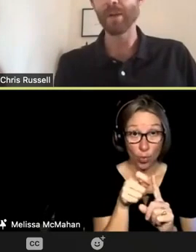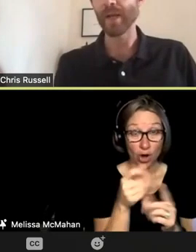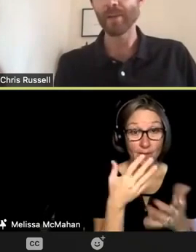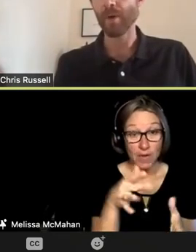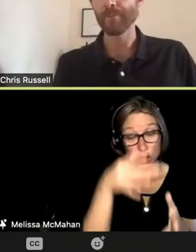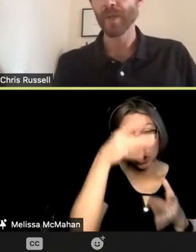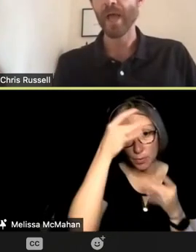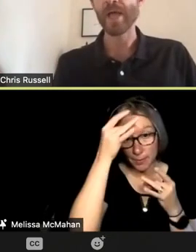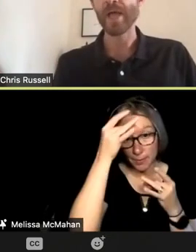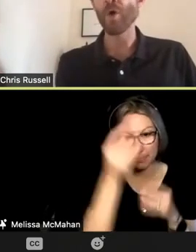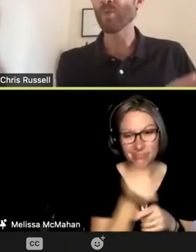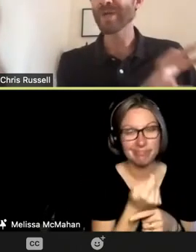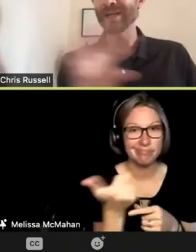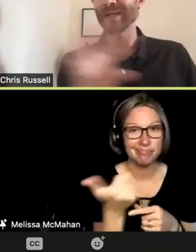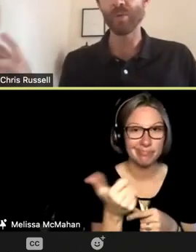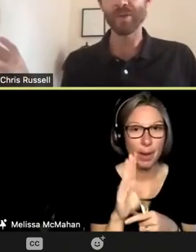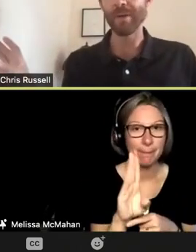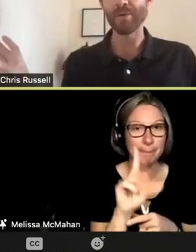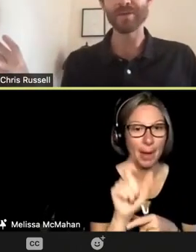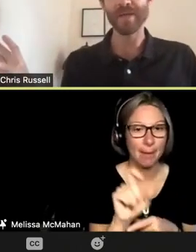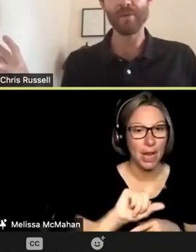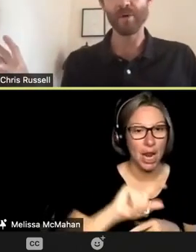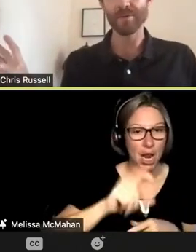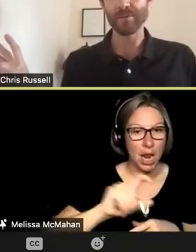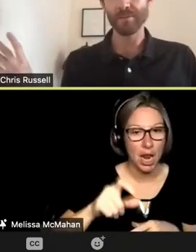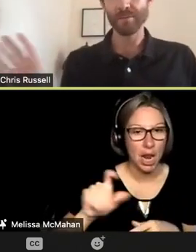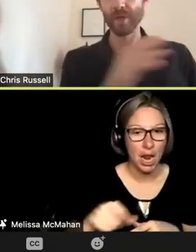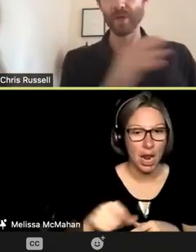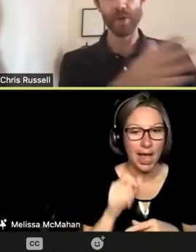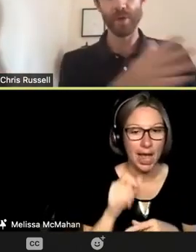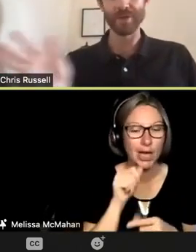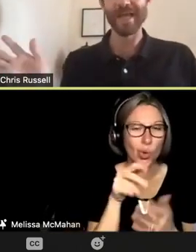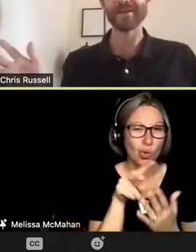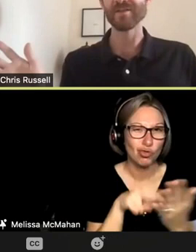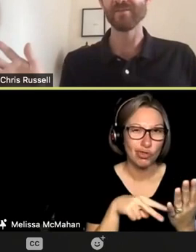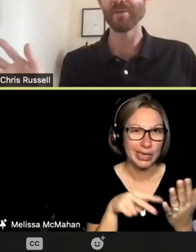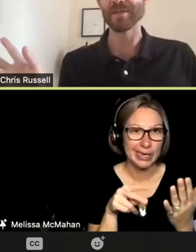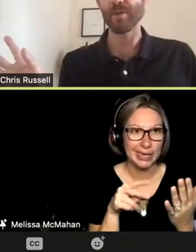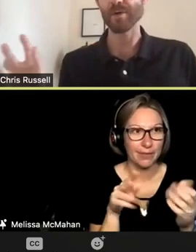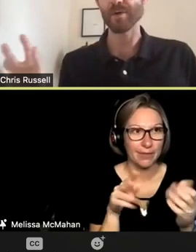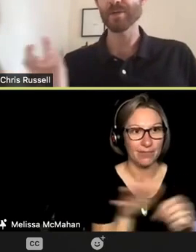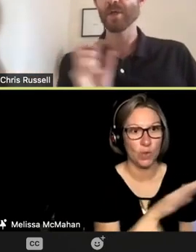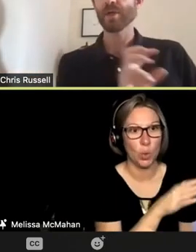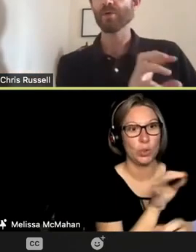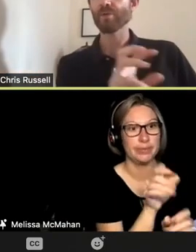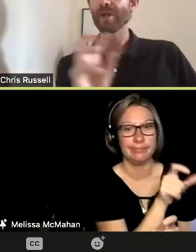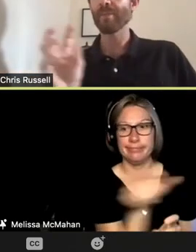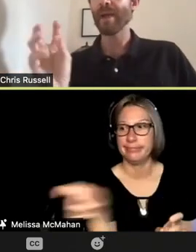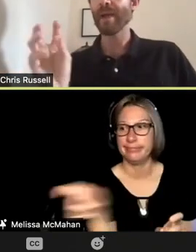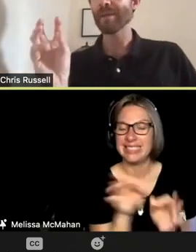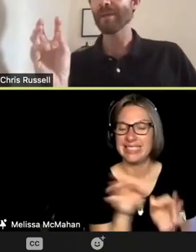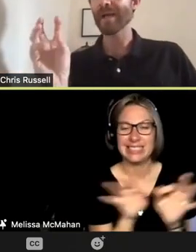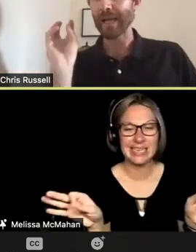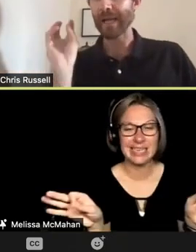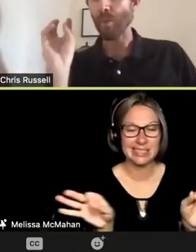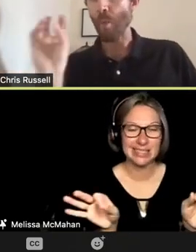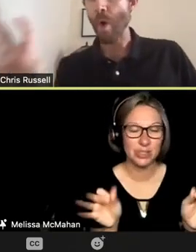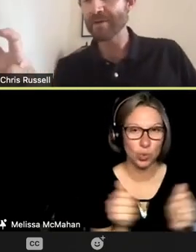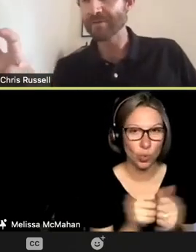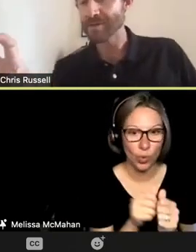need the bubbling anymore. And you don't read with bubbled sight words, with a whole sentence of bubbled sight words. You read by